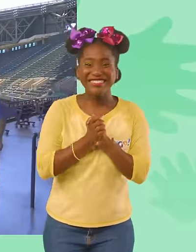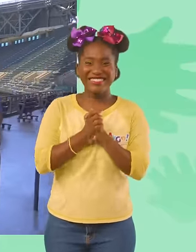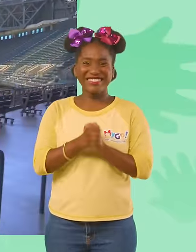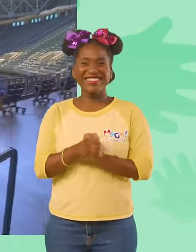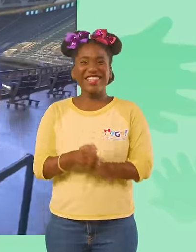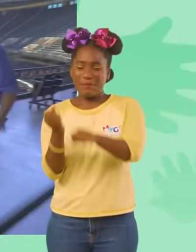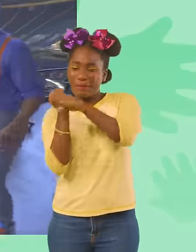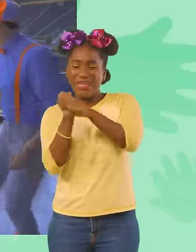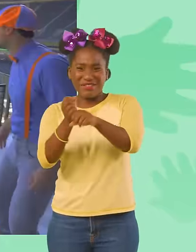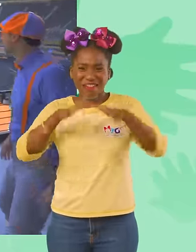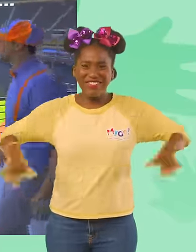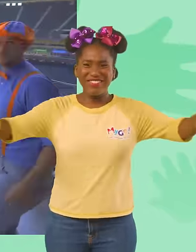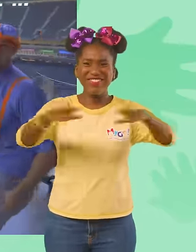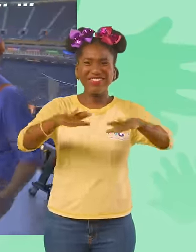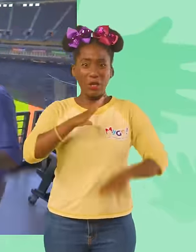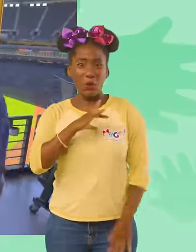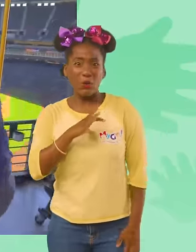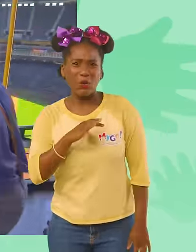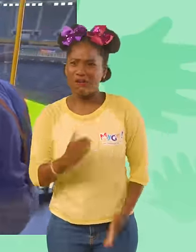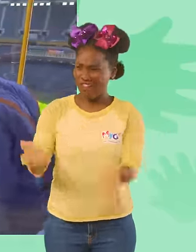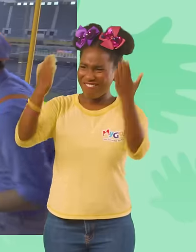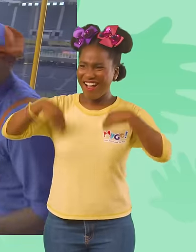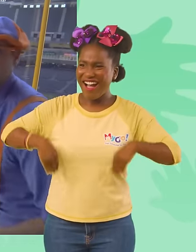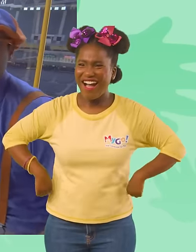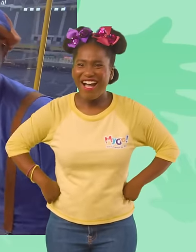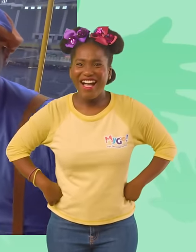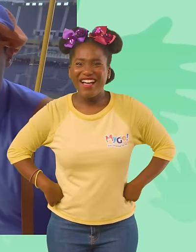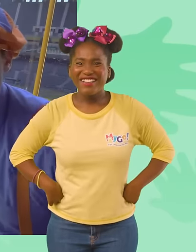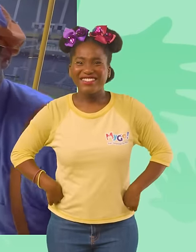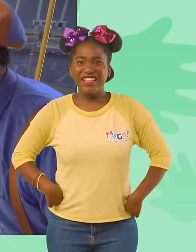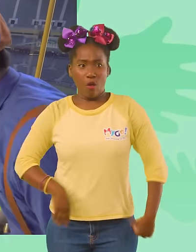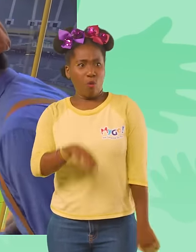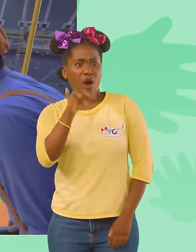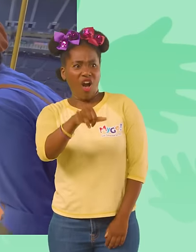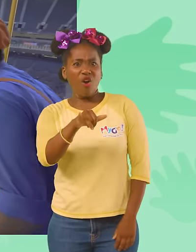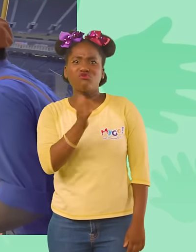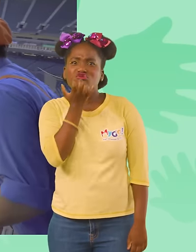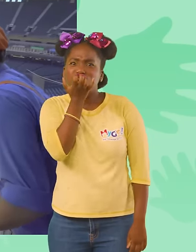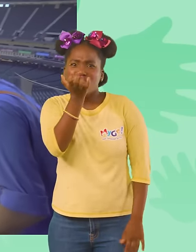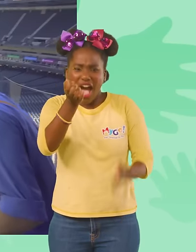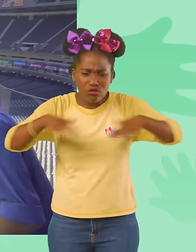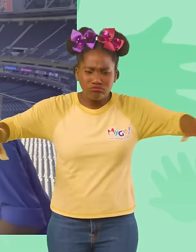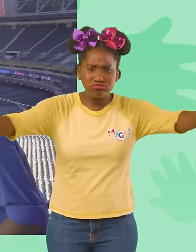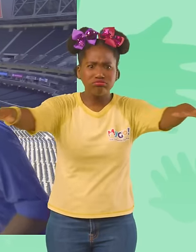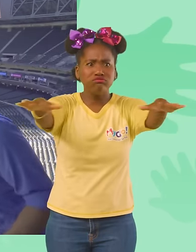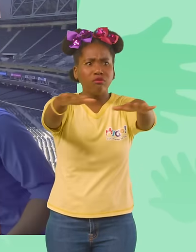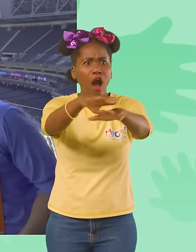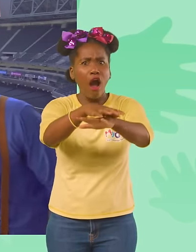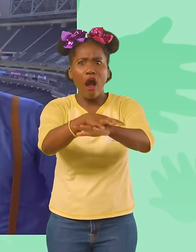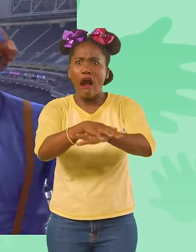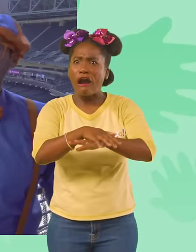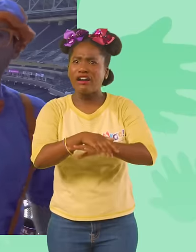Baseball fields are so cool. Whoa, come here. That's a lot of grass. Whoa.